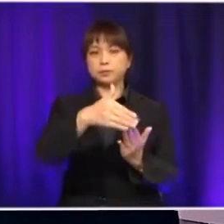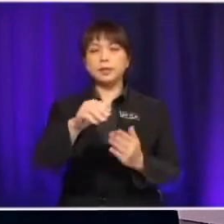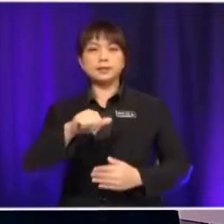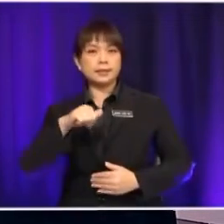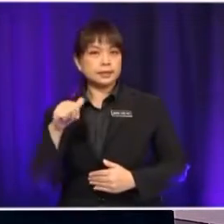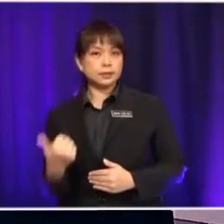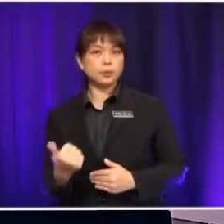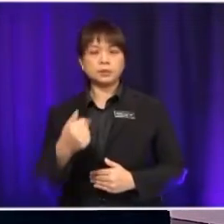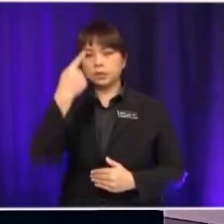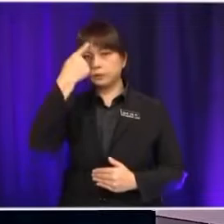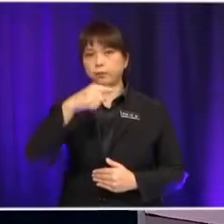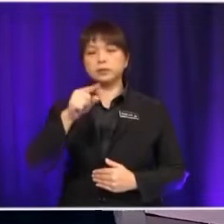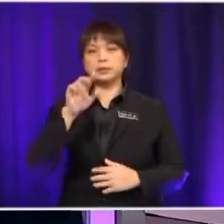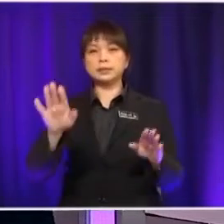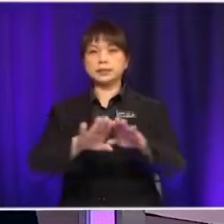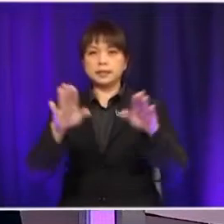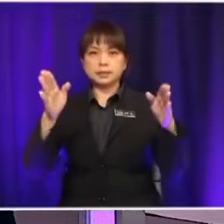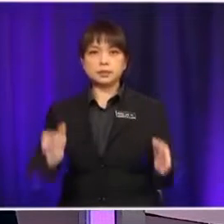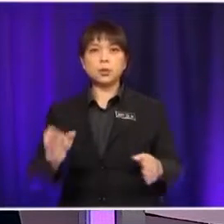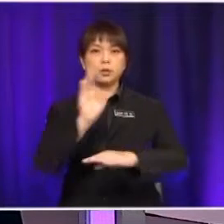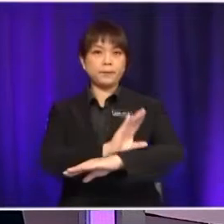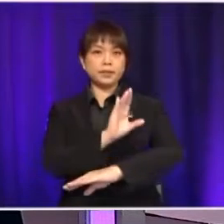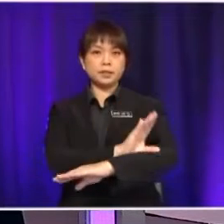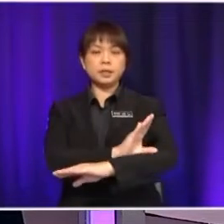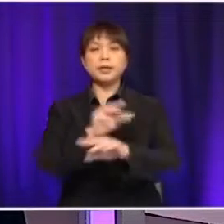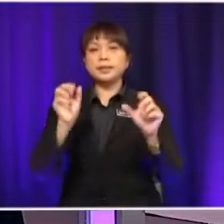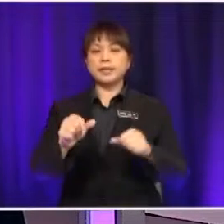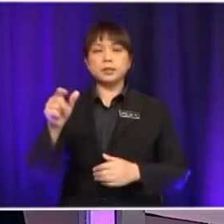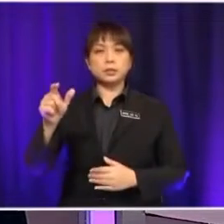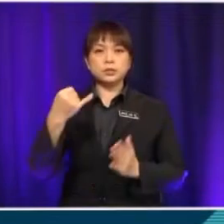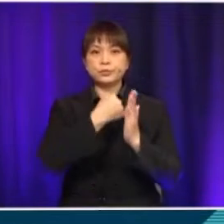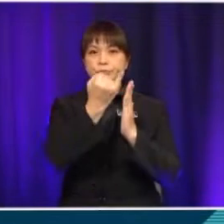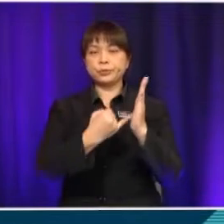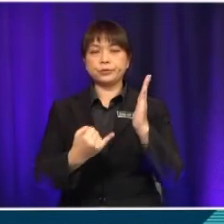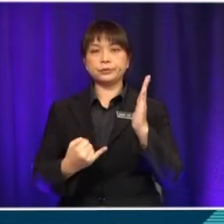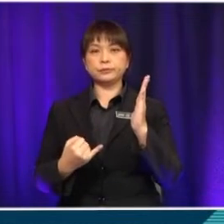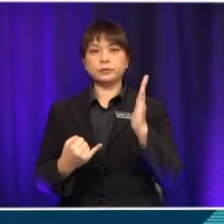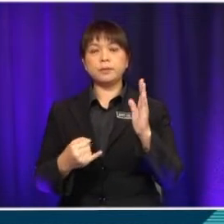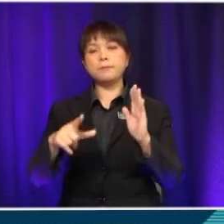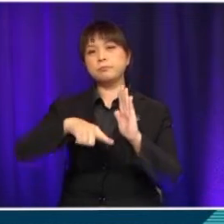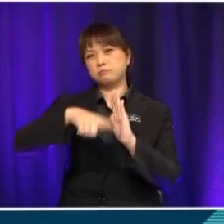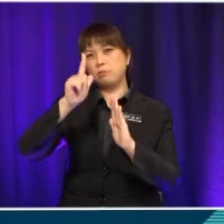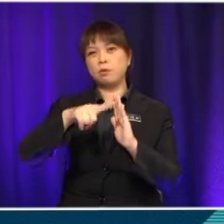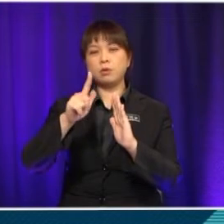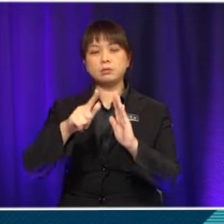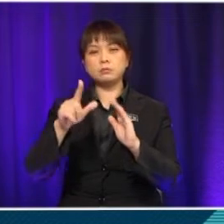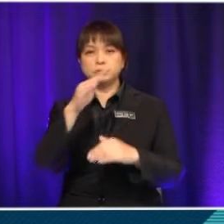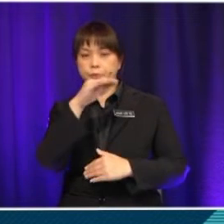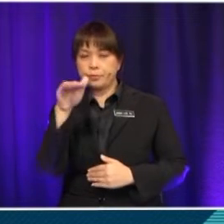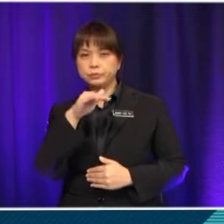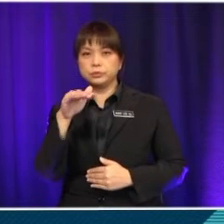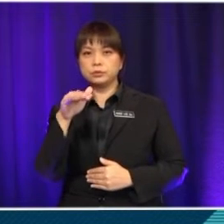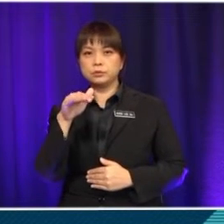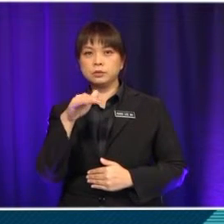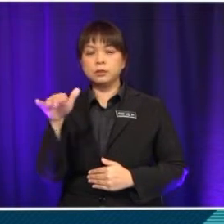desktop computer. Okay. So you can draw like 1, 2, 3, 4, 5. Actually, can draw more rows for this. Like 1